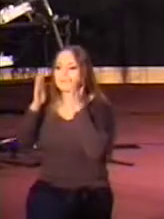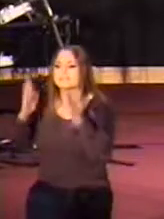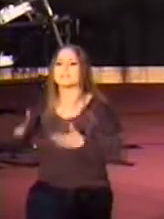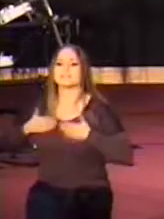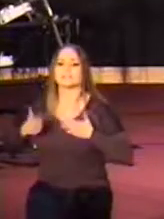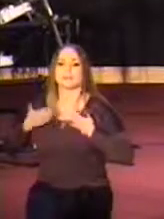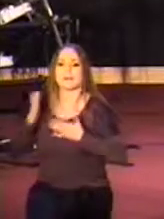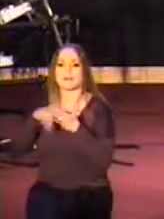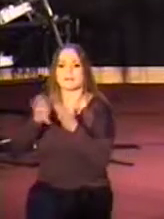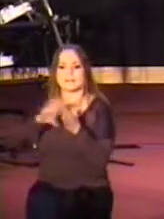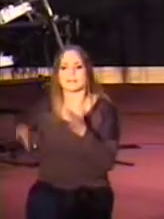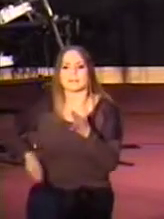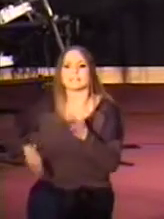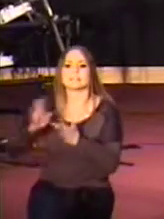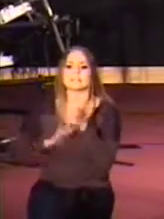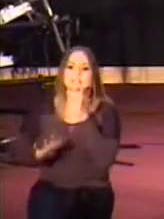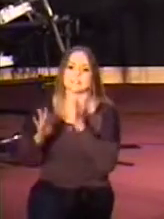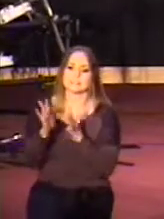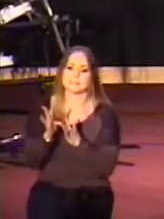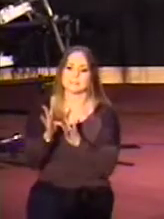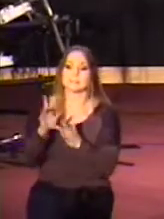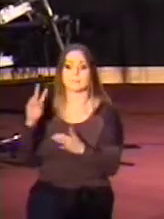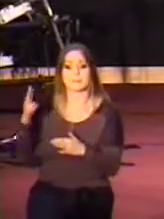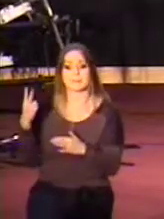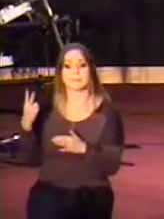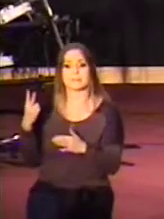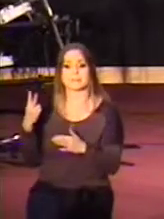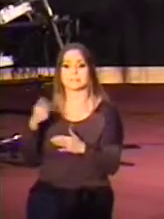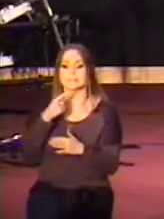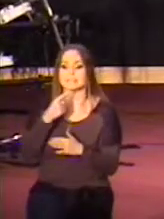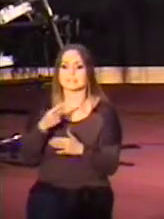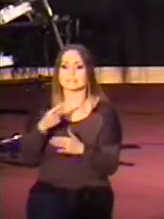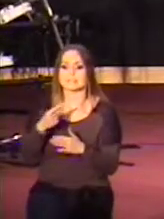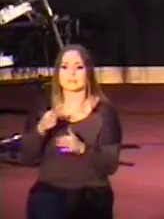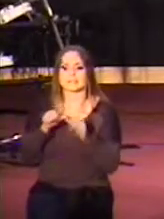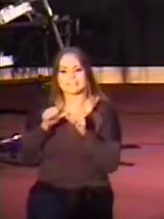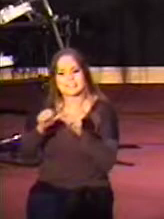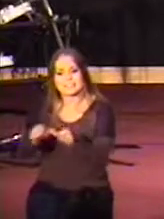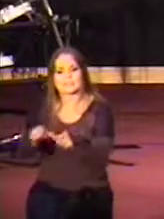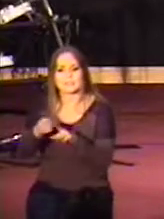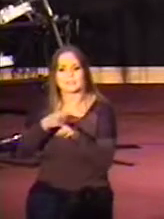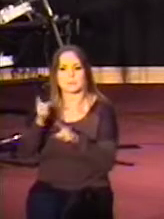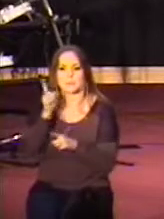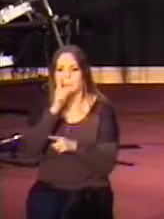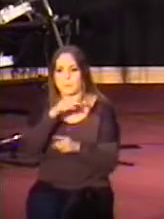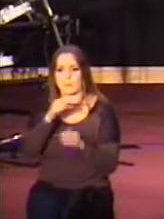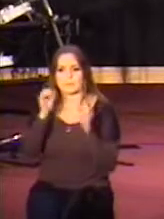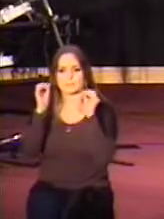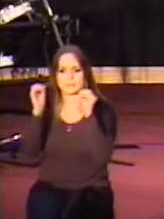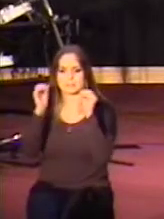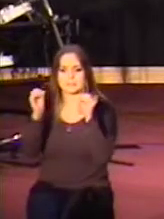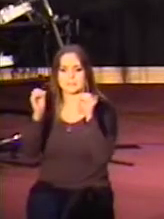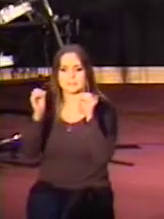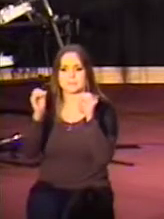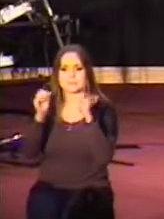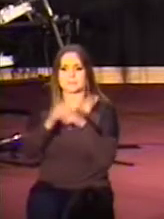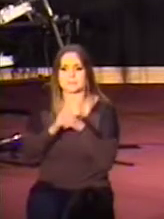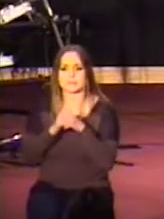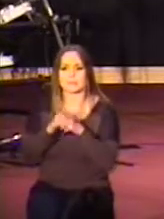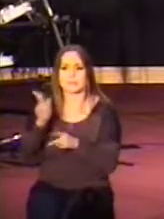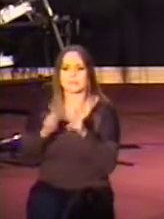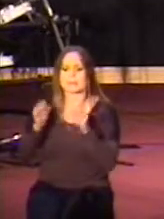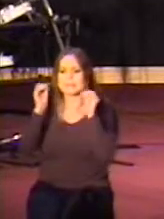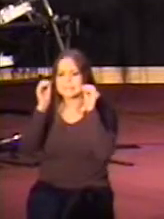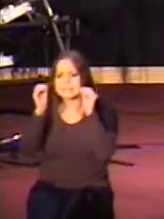in Christ Jesus. Secondly, he says, press on from false doctrine. He calls these people who teach these things, he calls them dogs